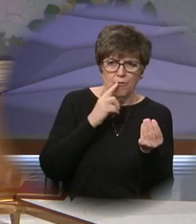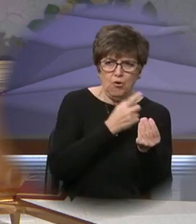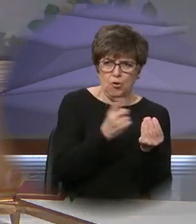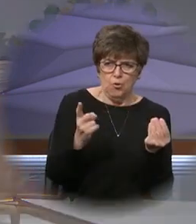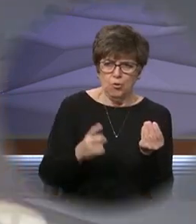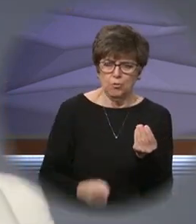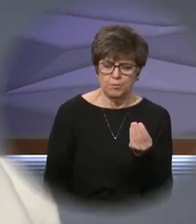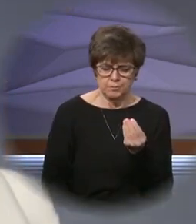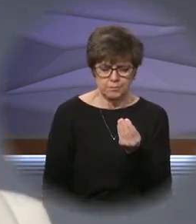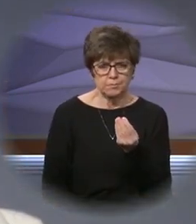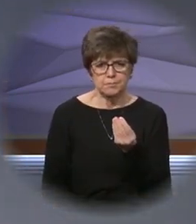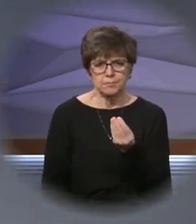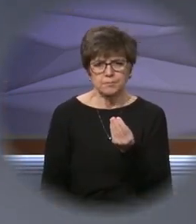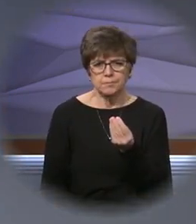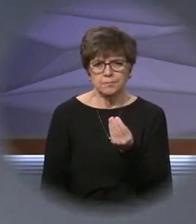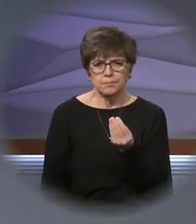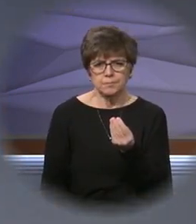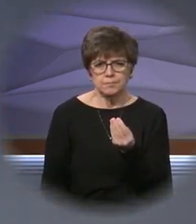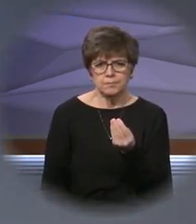for you."